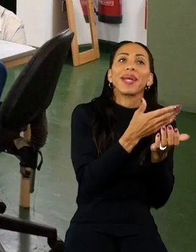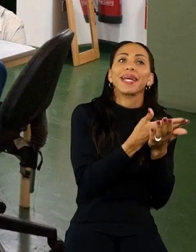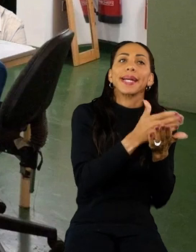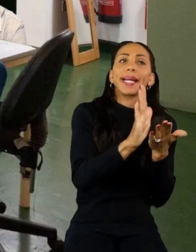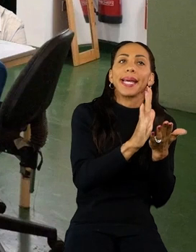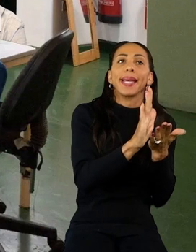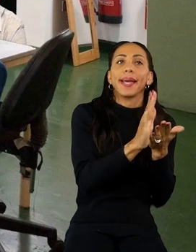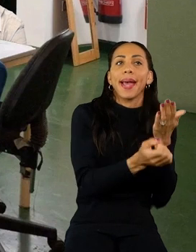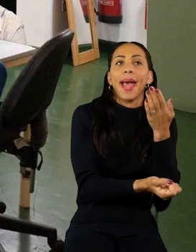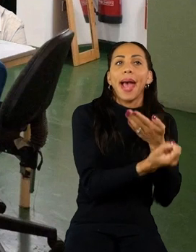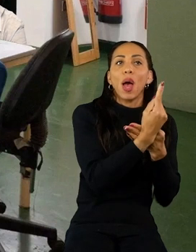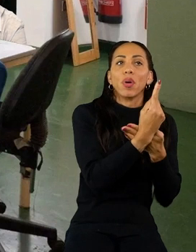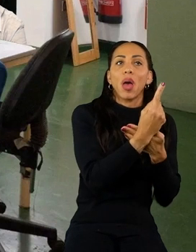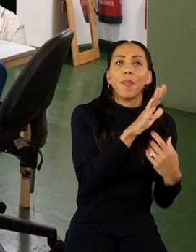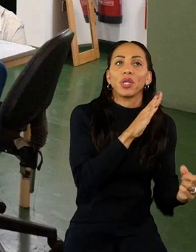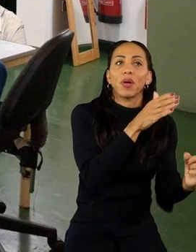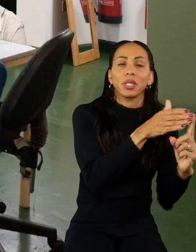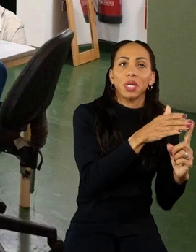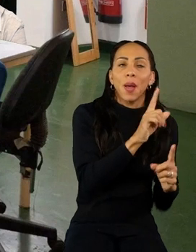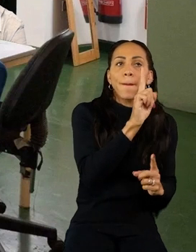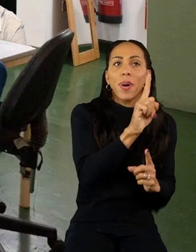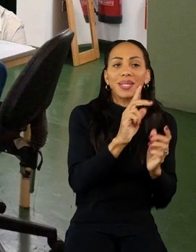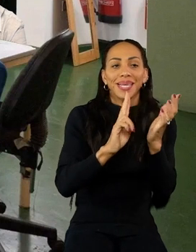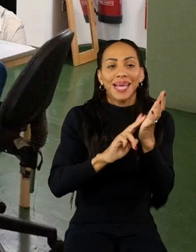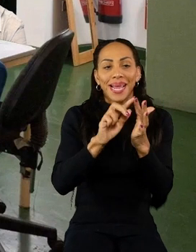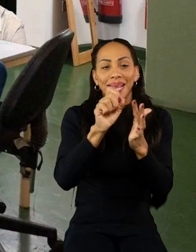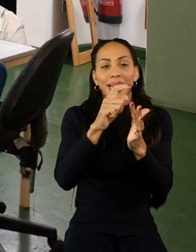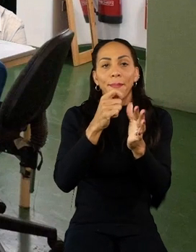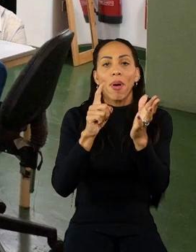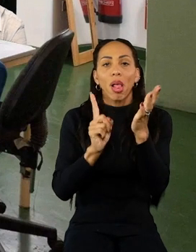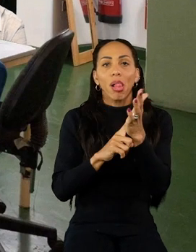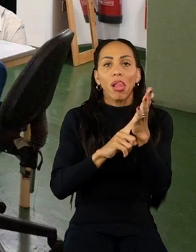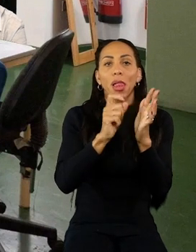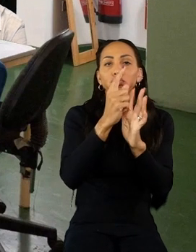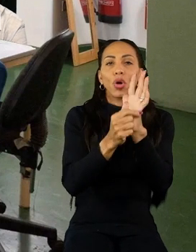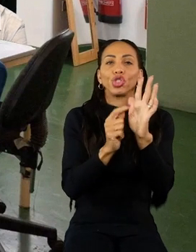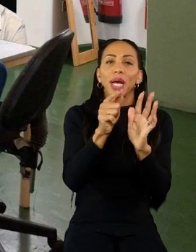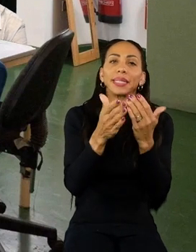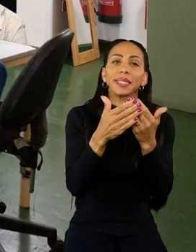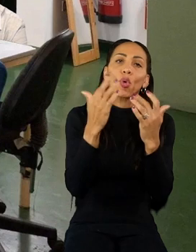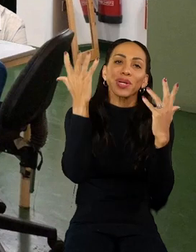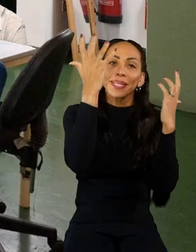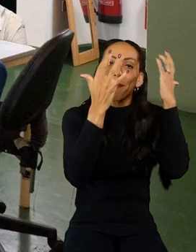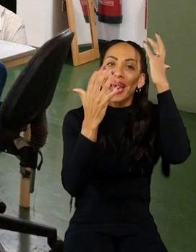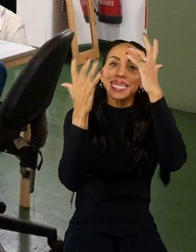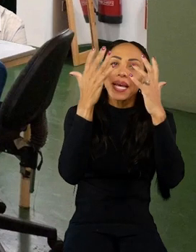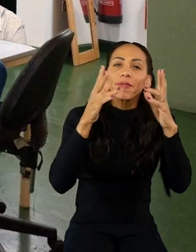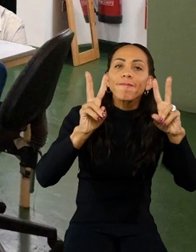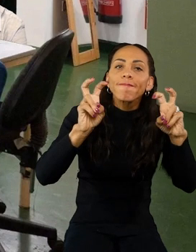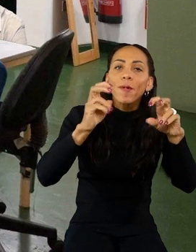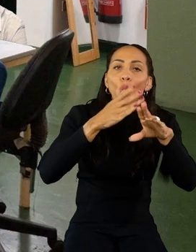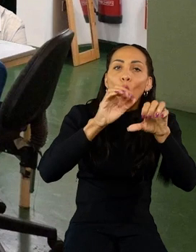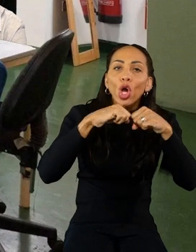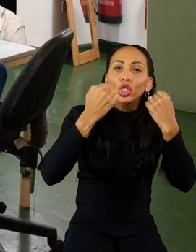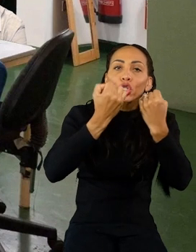With the project with Hong Kong, seems to have a much more defined outcome in a sense, or direction, whereas the project